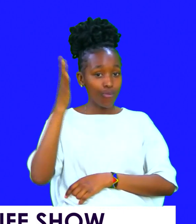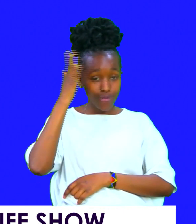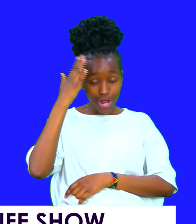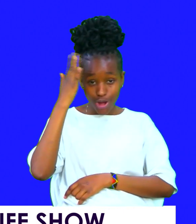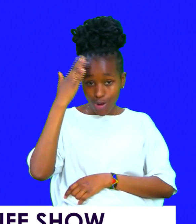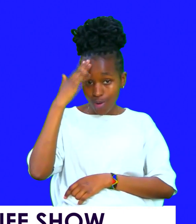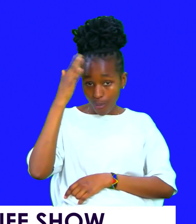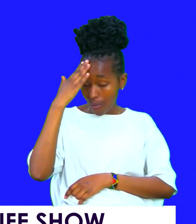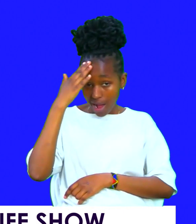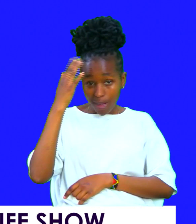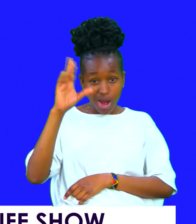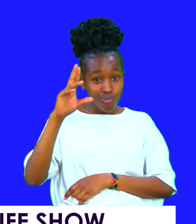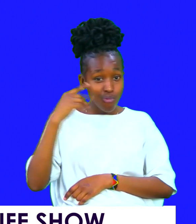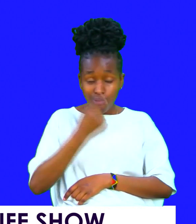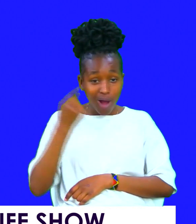who knows